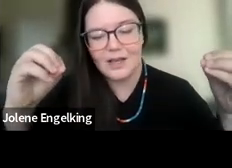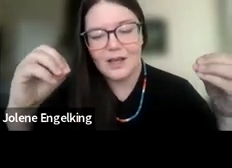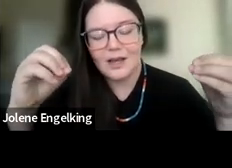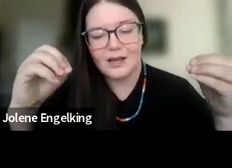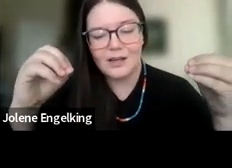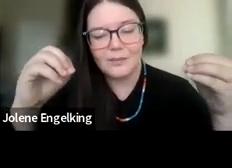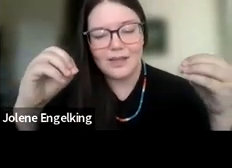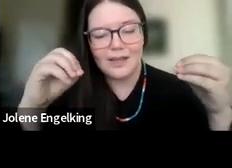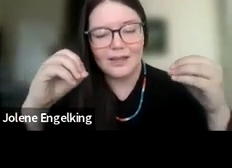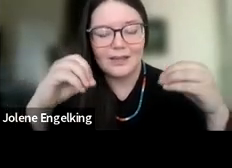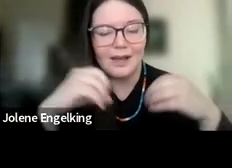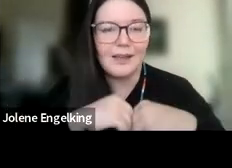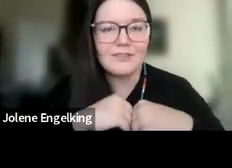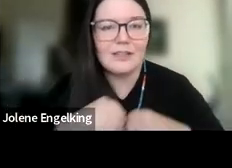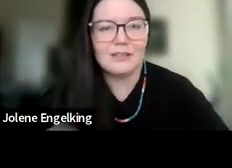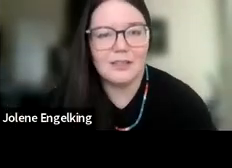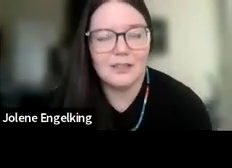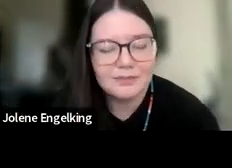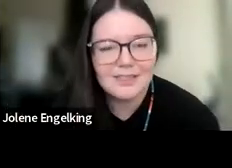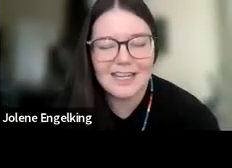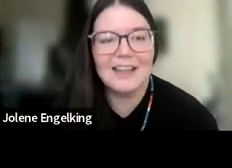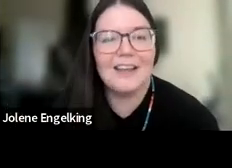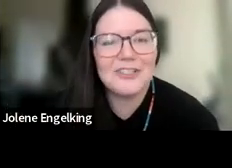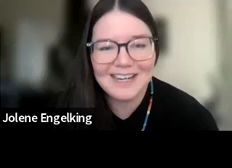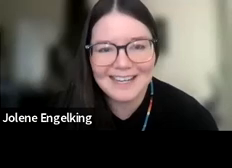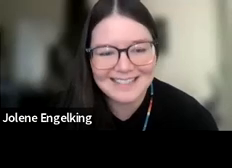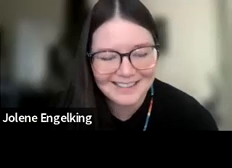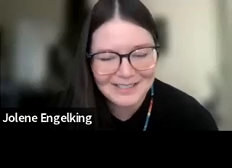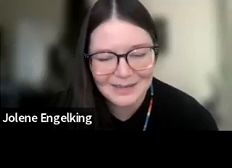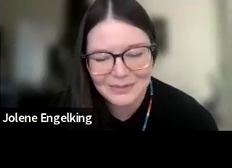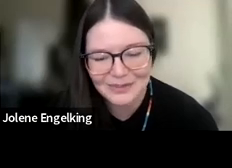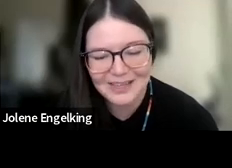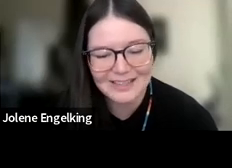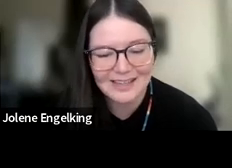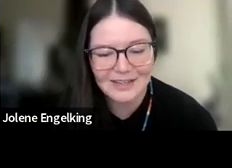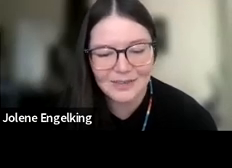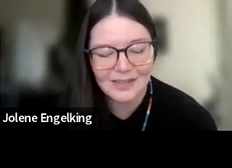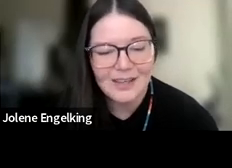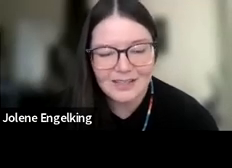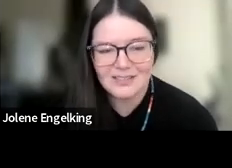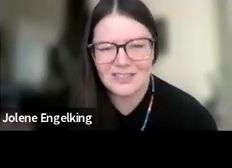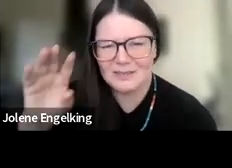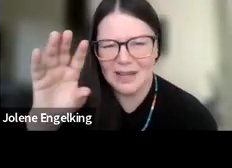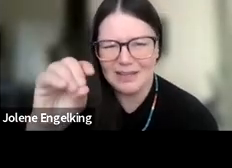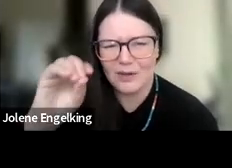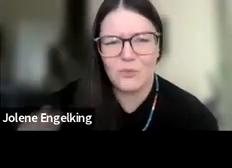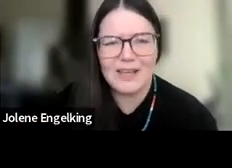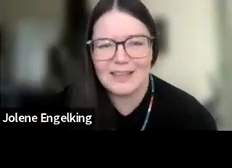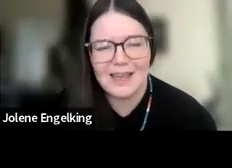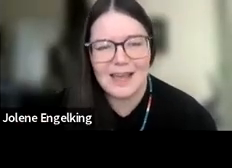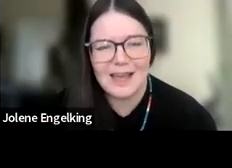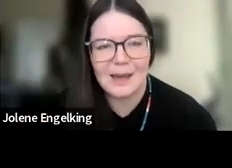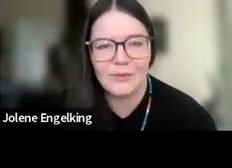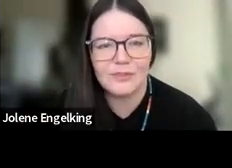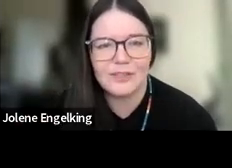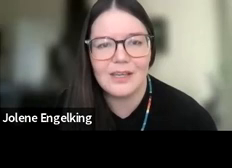base. And I have done, you know, day-long trainings on these same sort of things. And I know that is just maybe like whetting